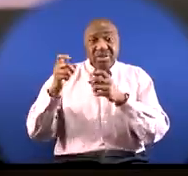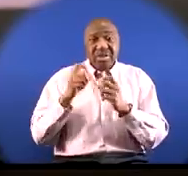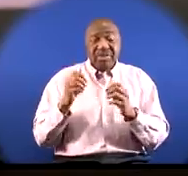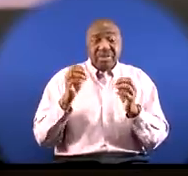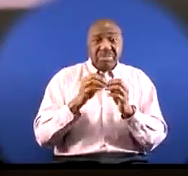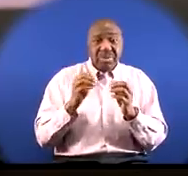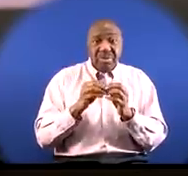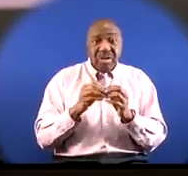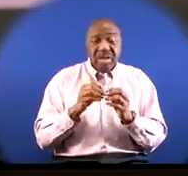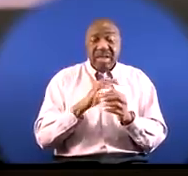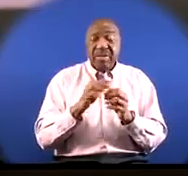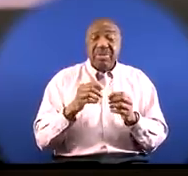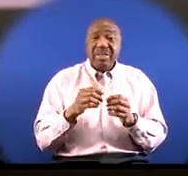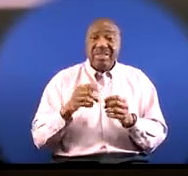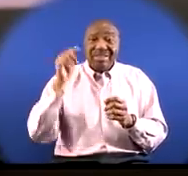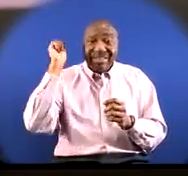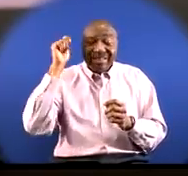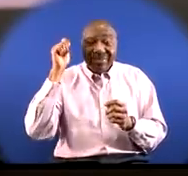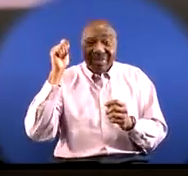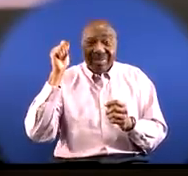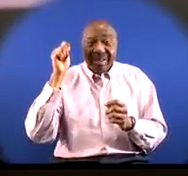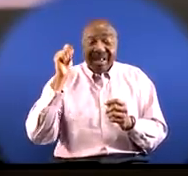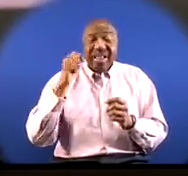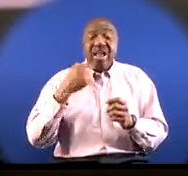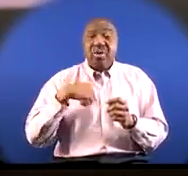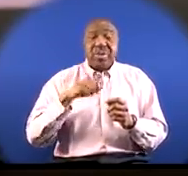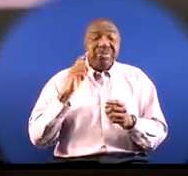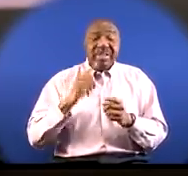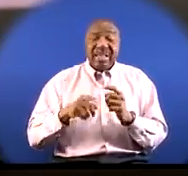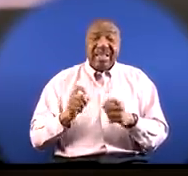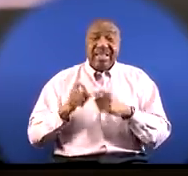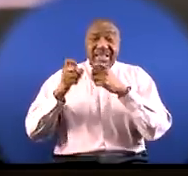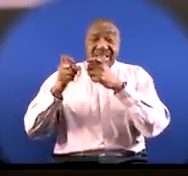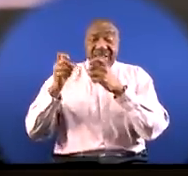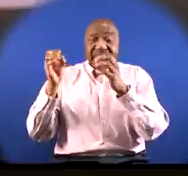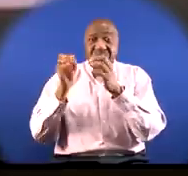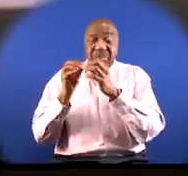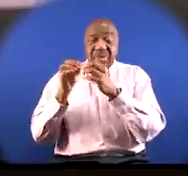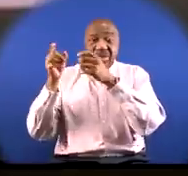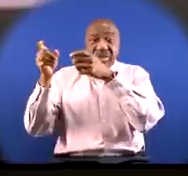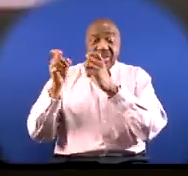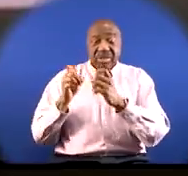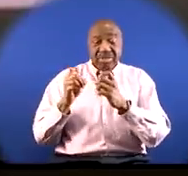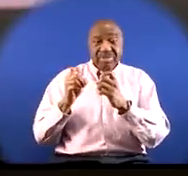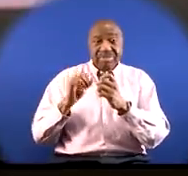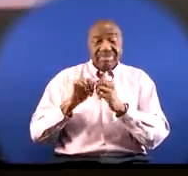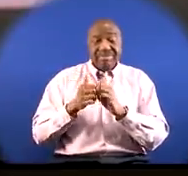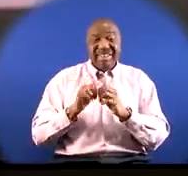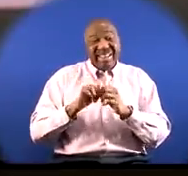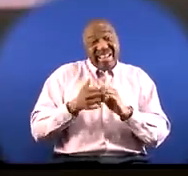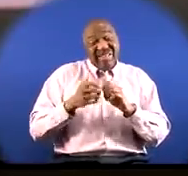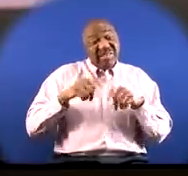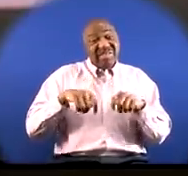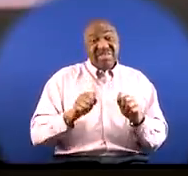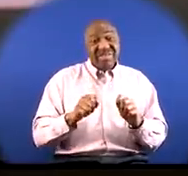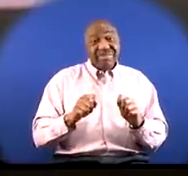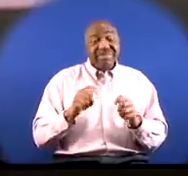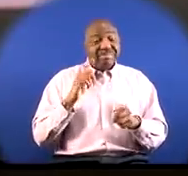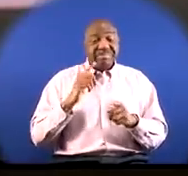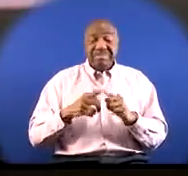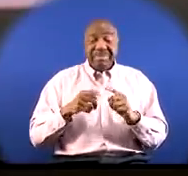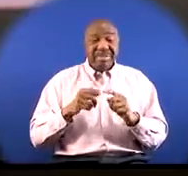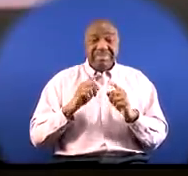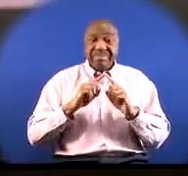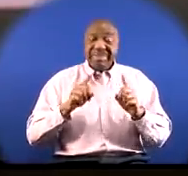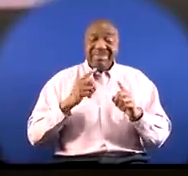so that we will always have the testimony that we can't beat God giving, no matter how we try. We thank